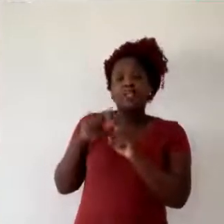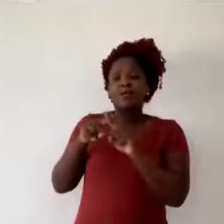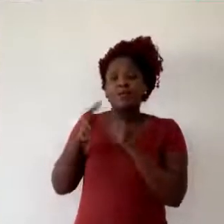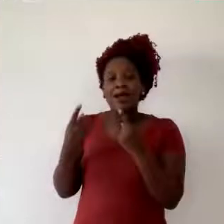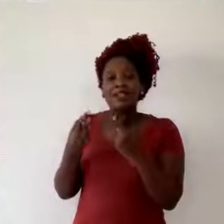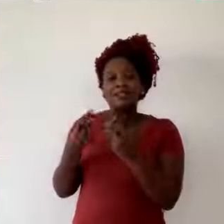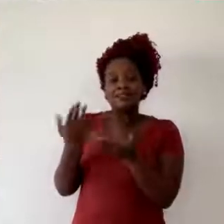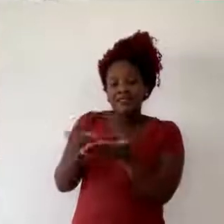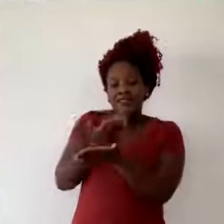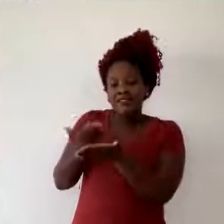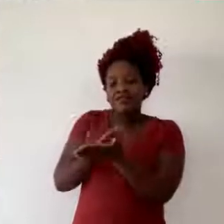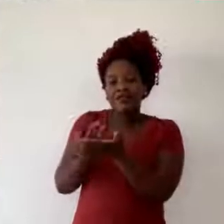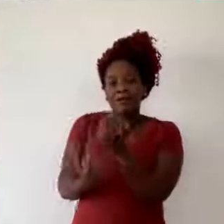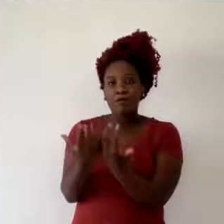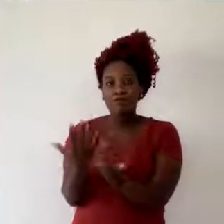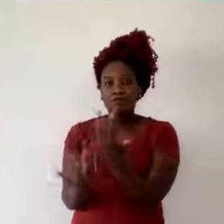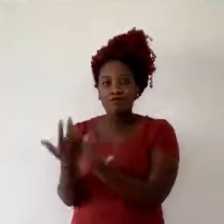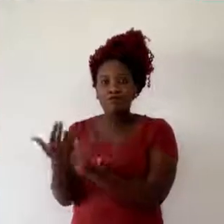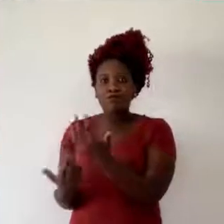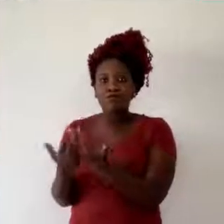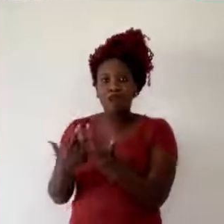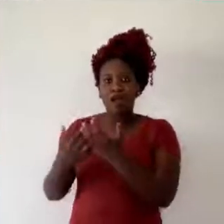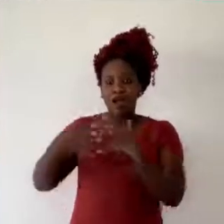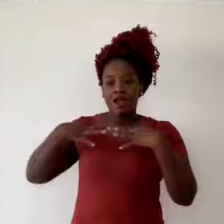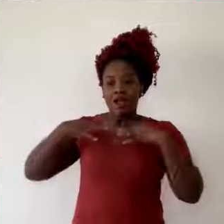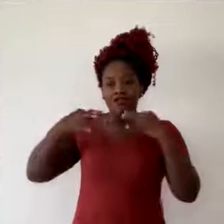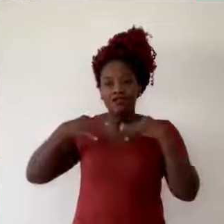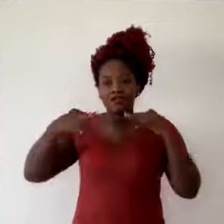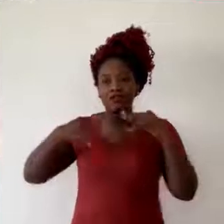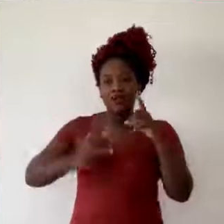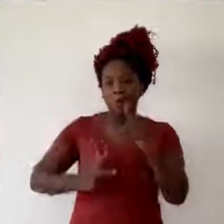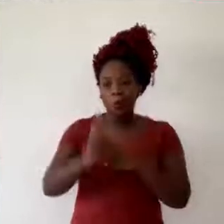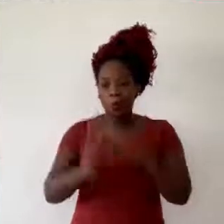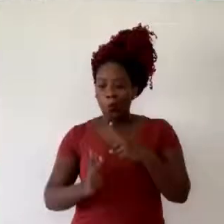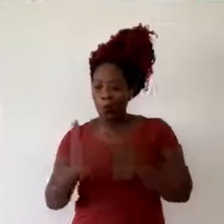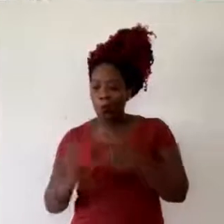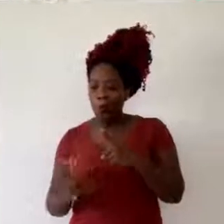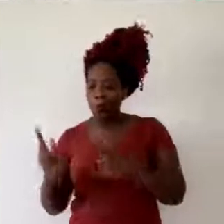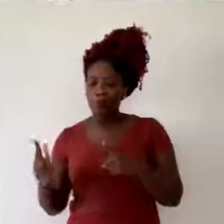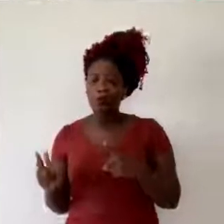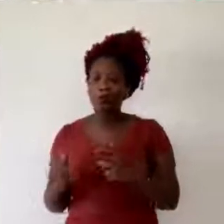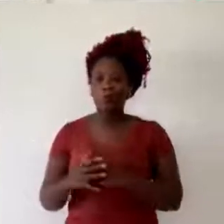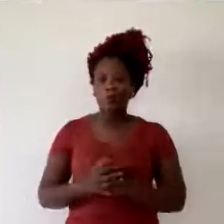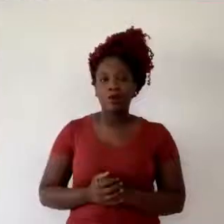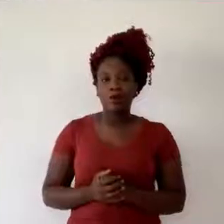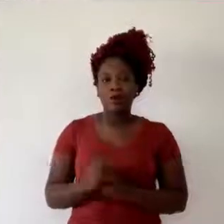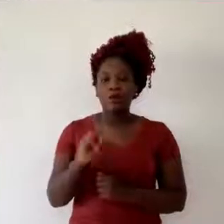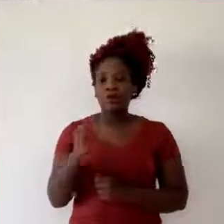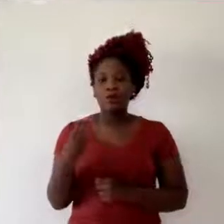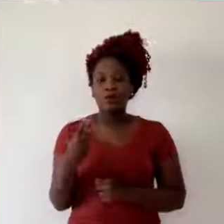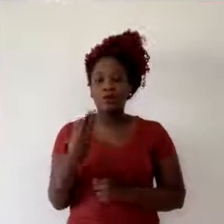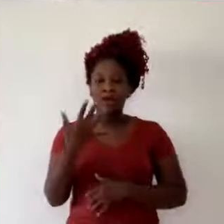your books, if he cuts off your dresses, if he